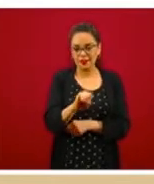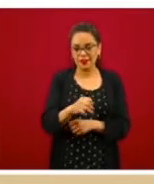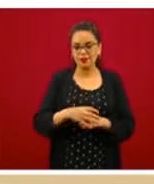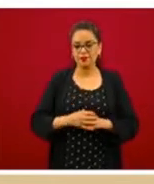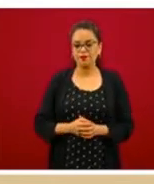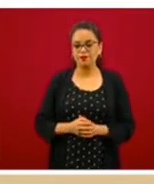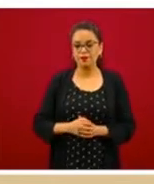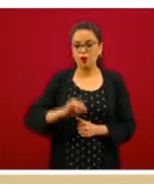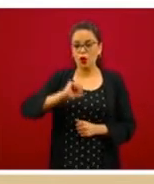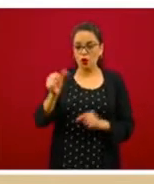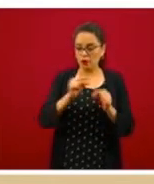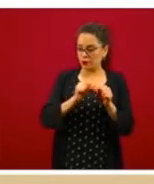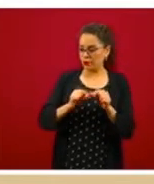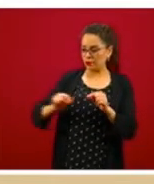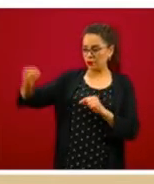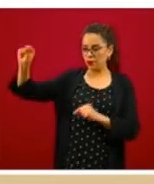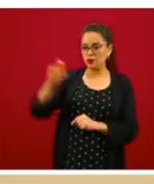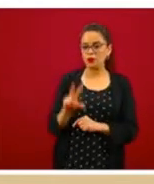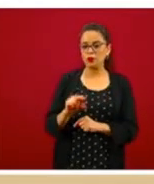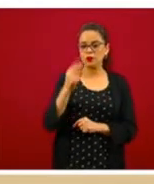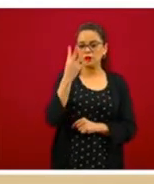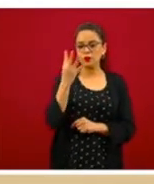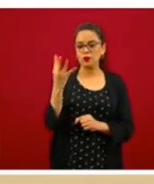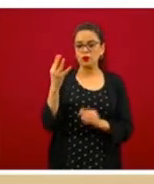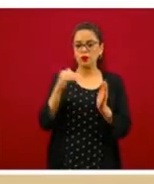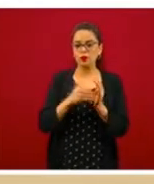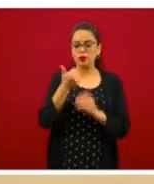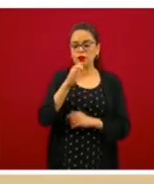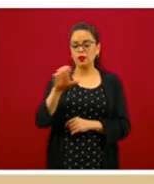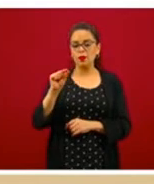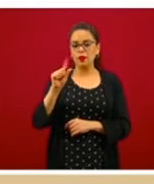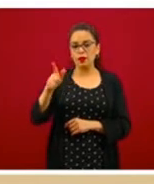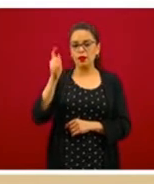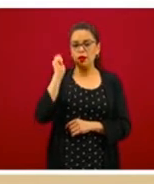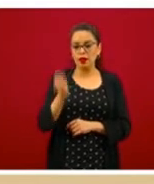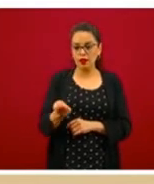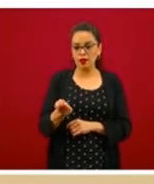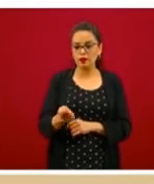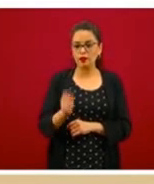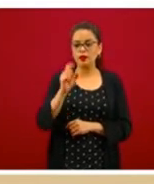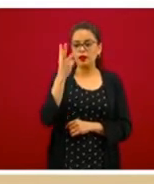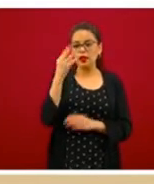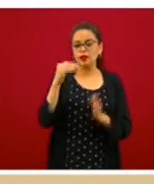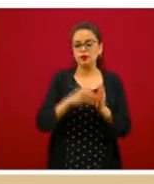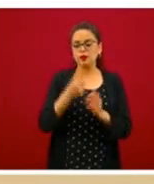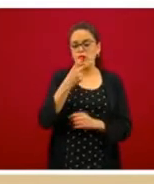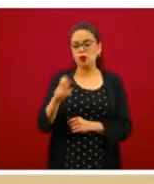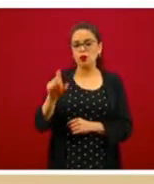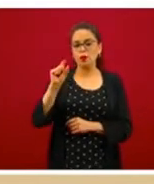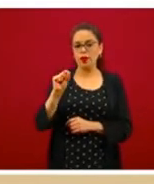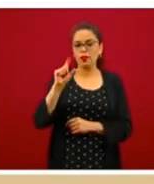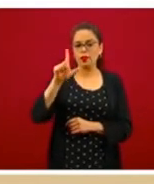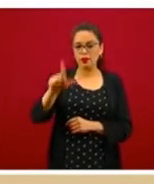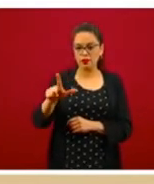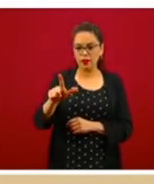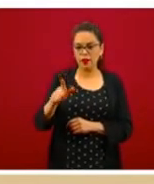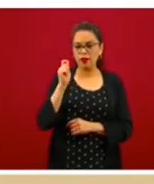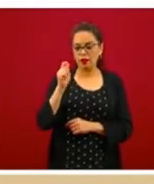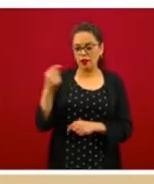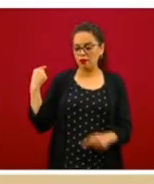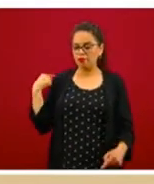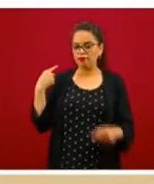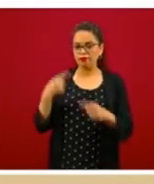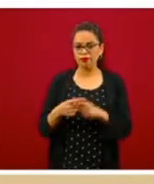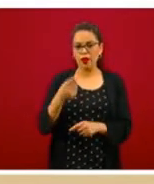of the figures are the confirmed cases. Frequency hasn't changed except for Tabasco, which is now